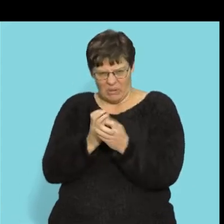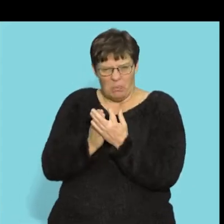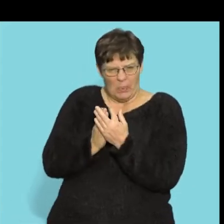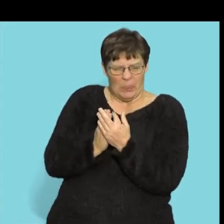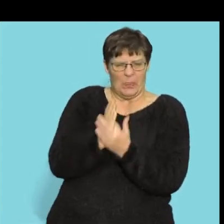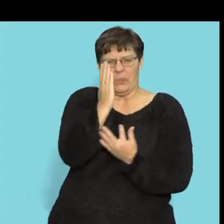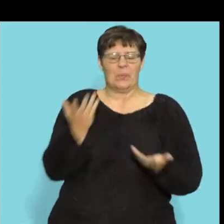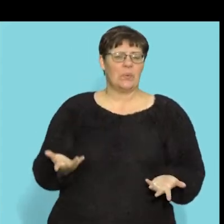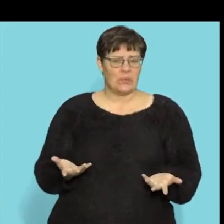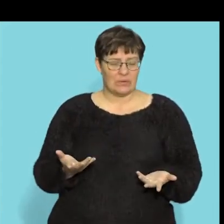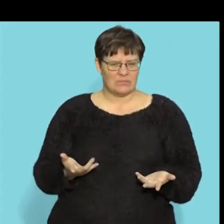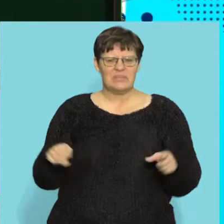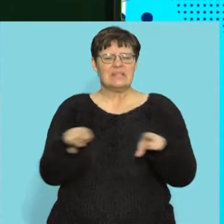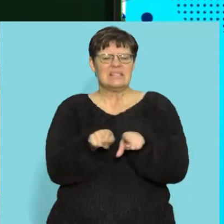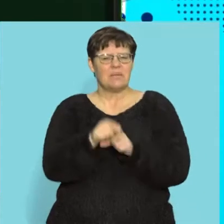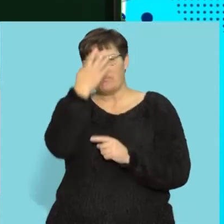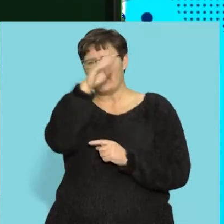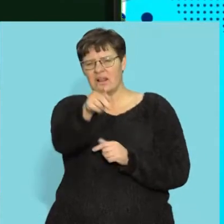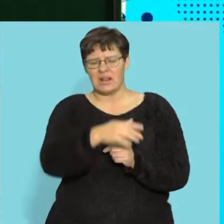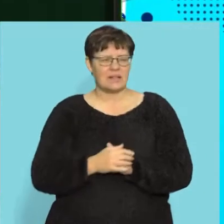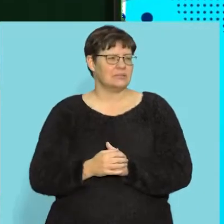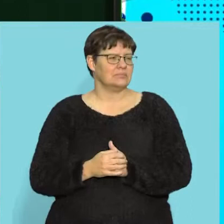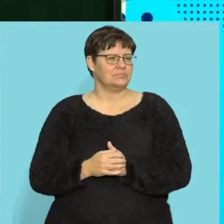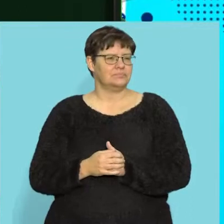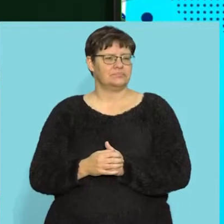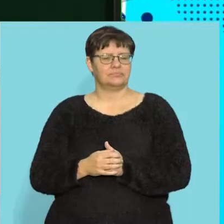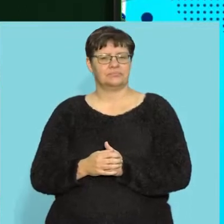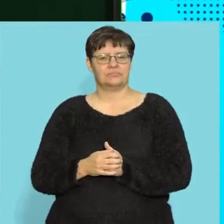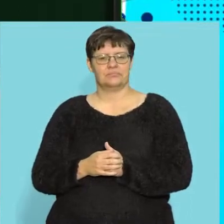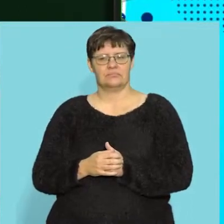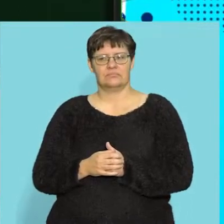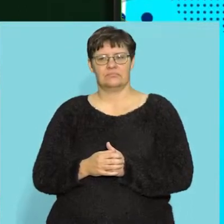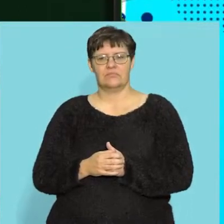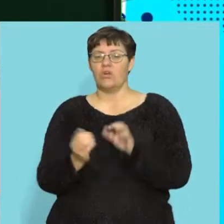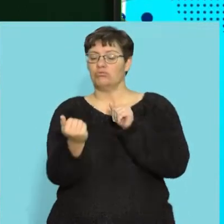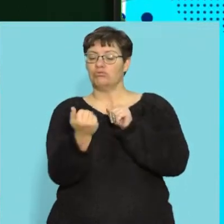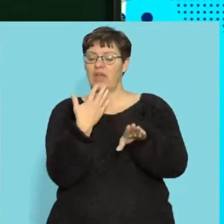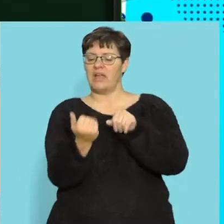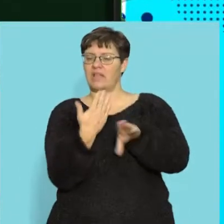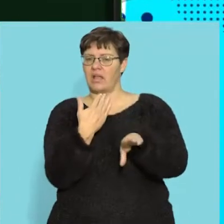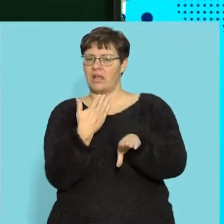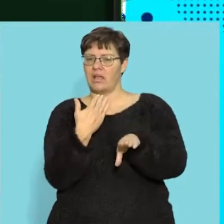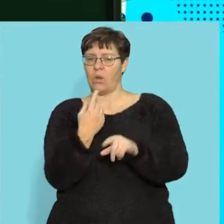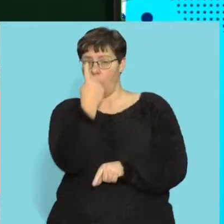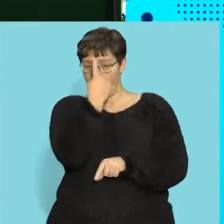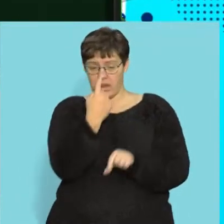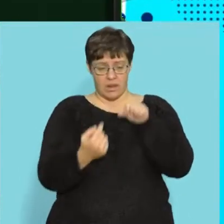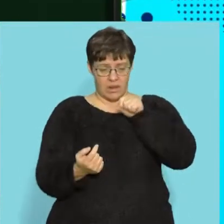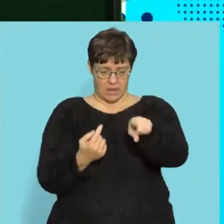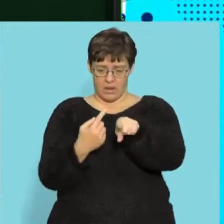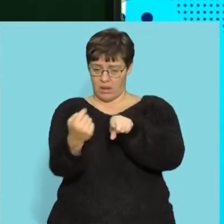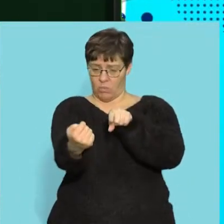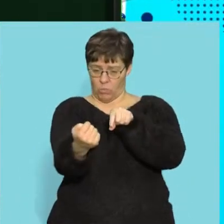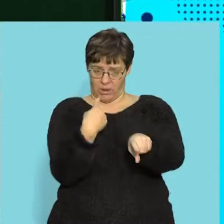way. You can use a practical example of traffic. If there is a single lane, which corresponds to,